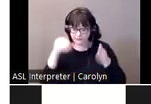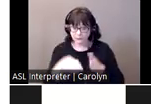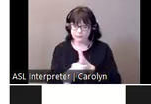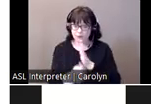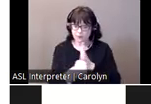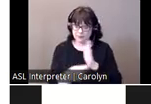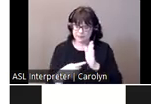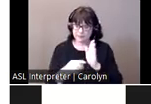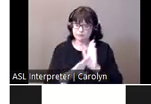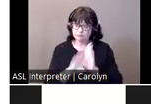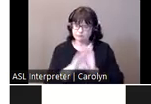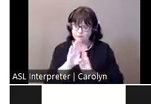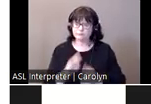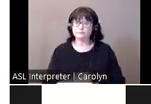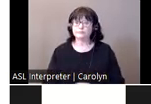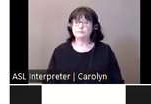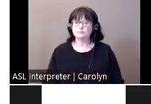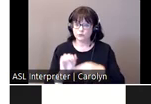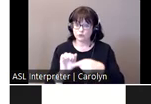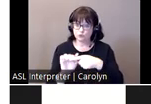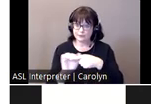The word training appears often.